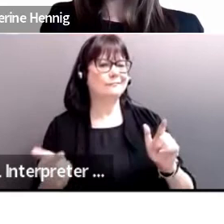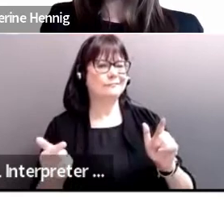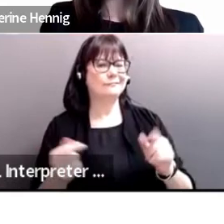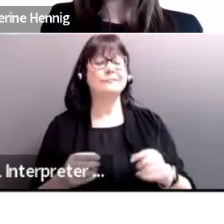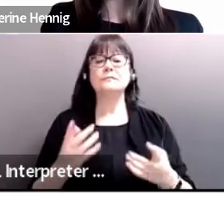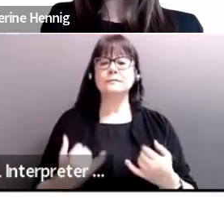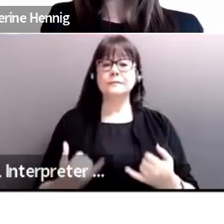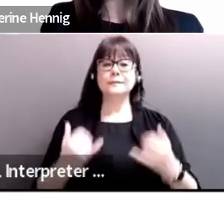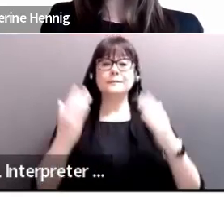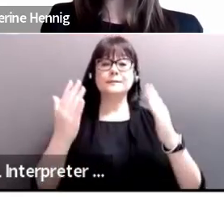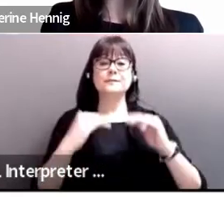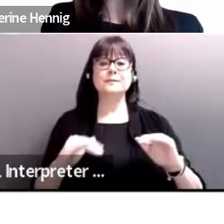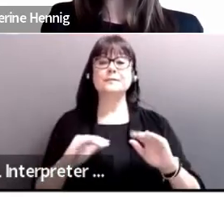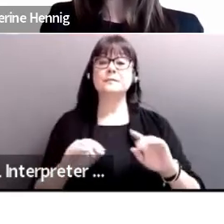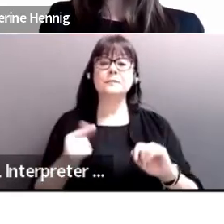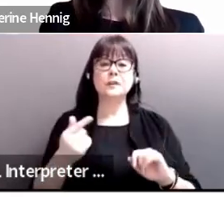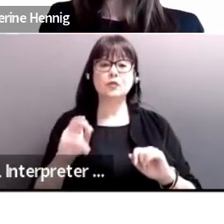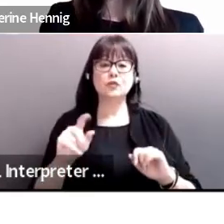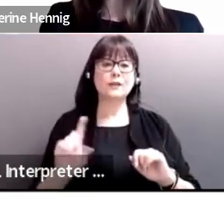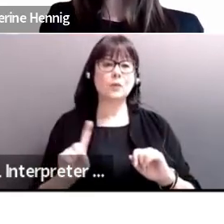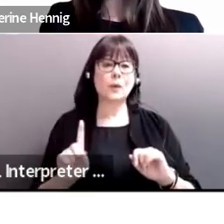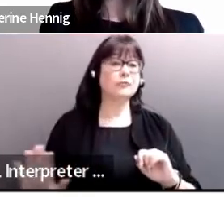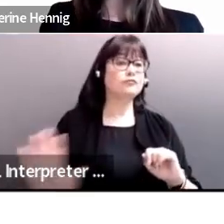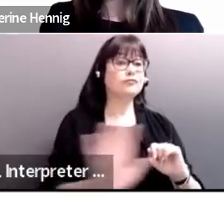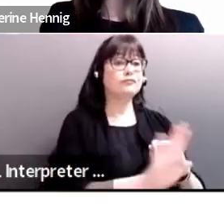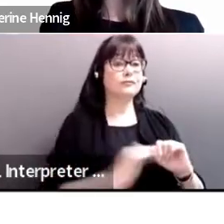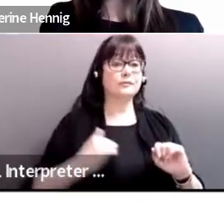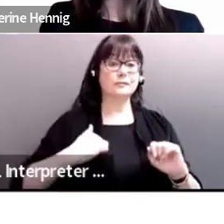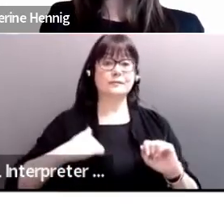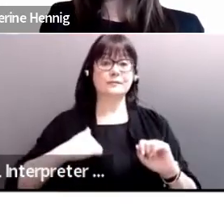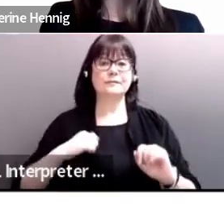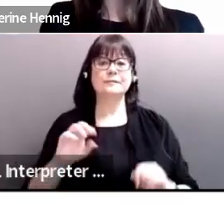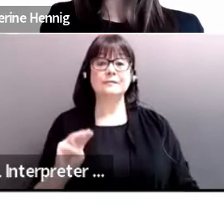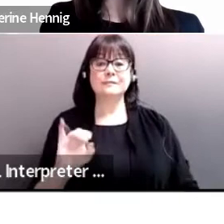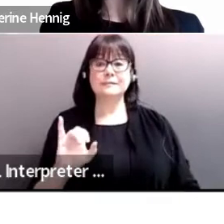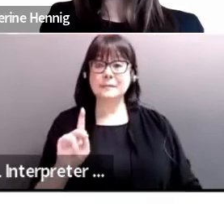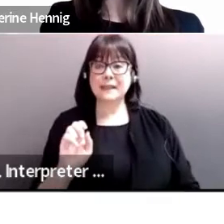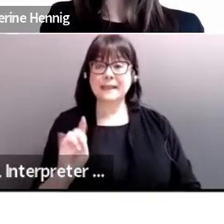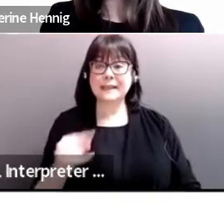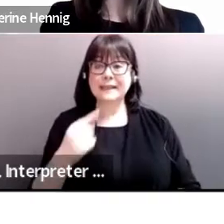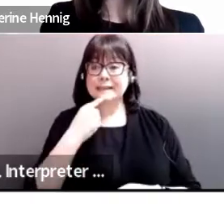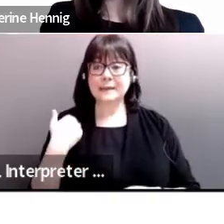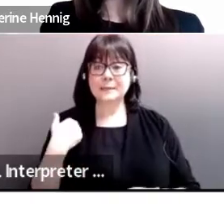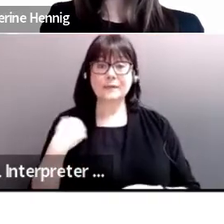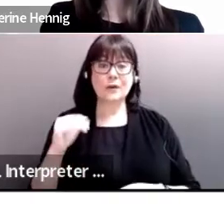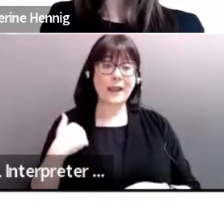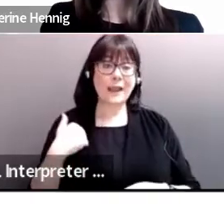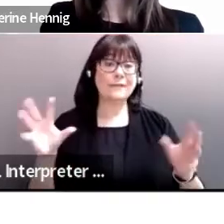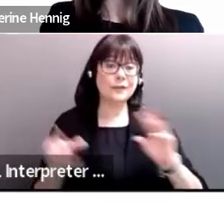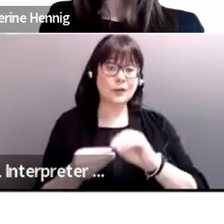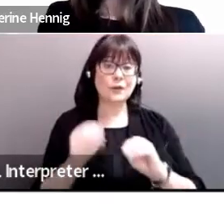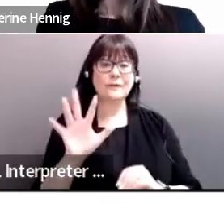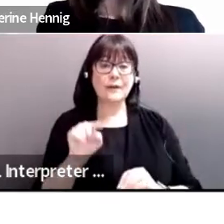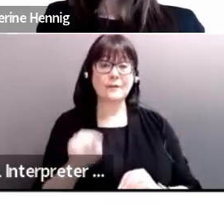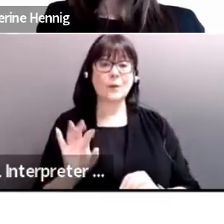there and how you can use it. So like Mickey said earlier, there's actually $5.9 billion available in annual government